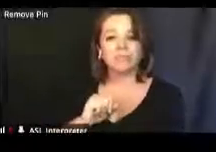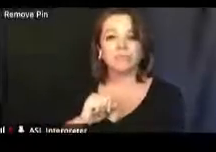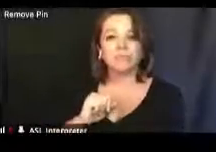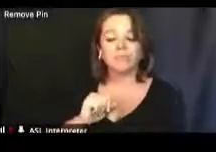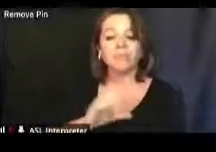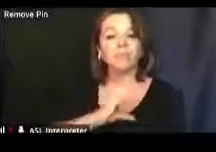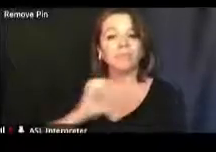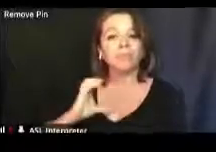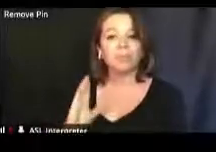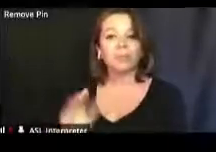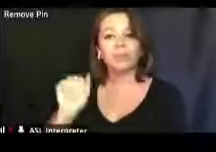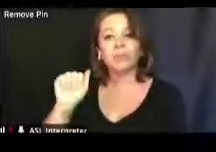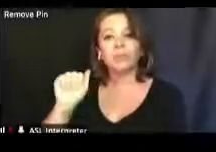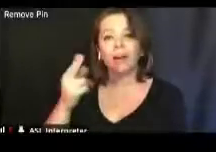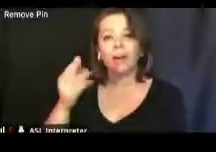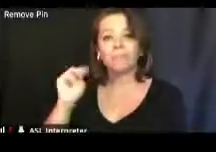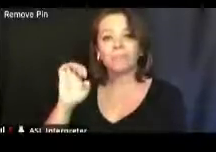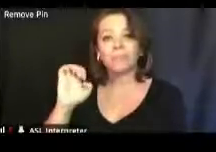Commissioner Ahmad,